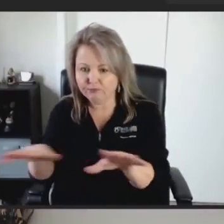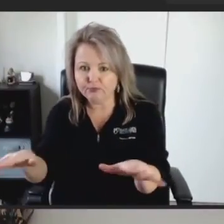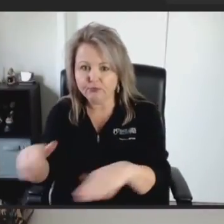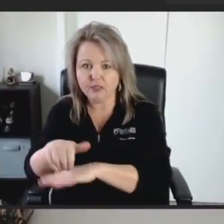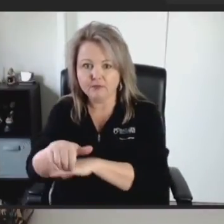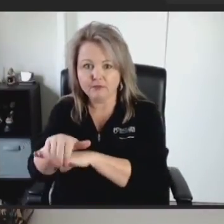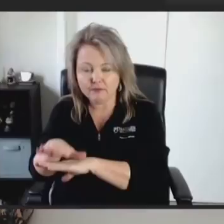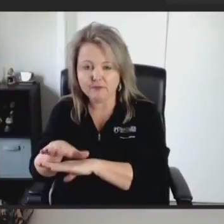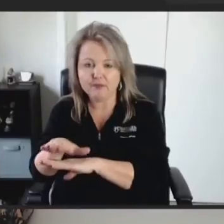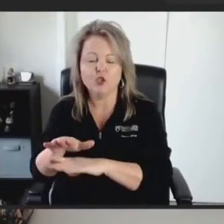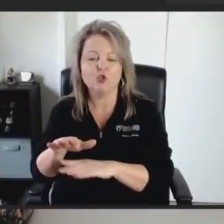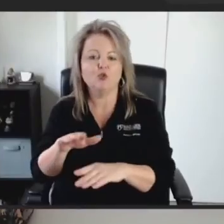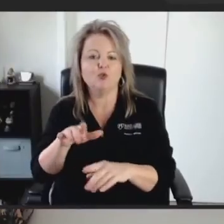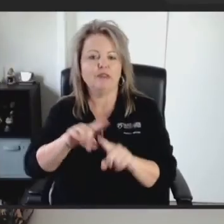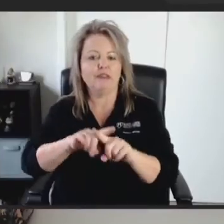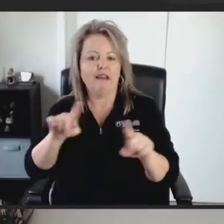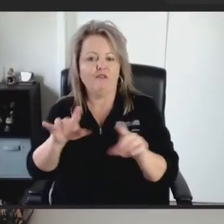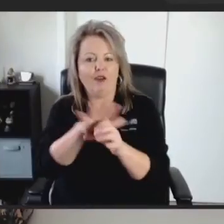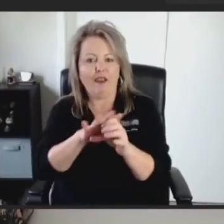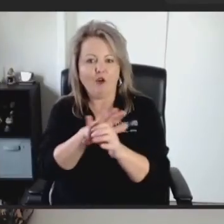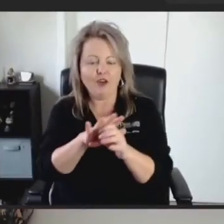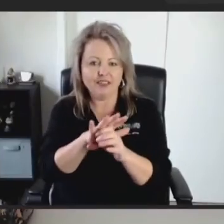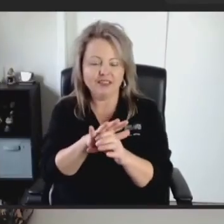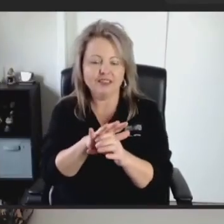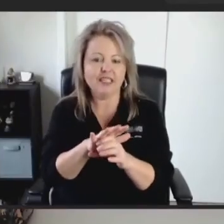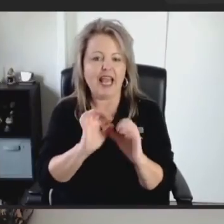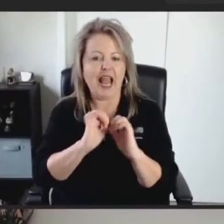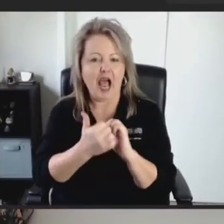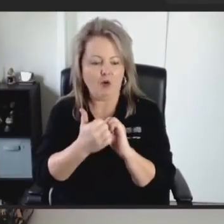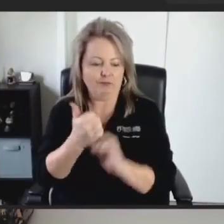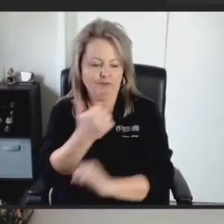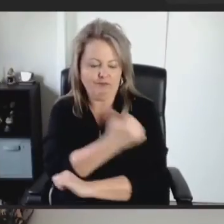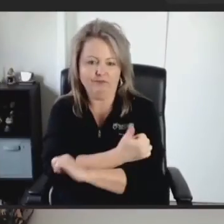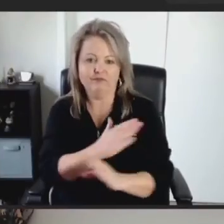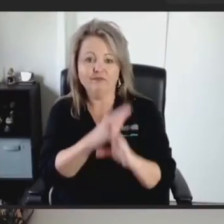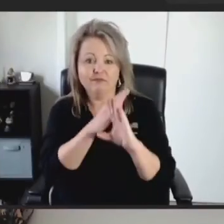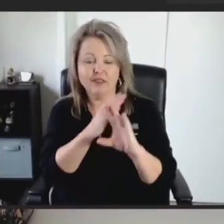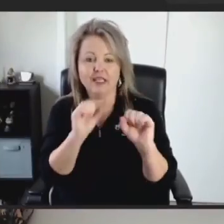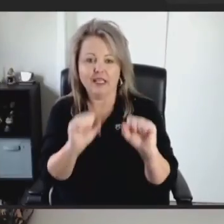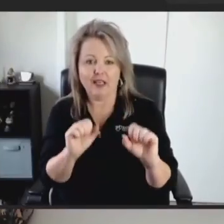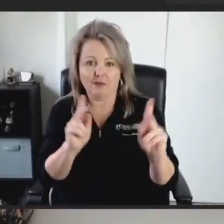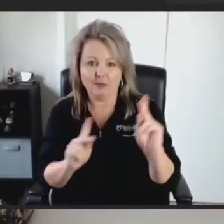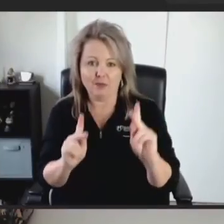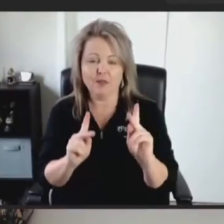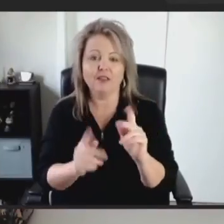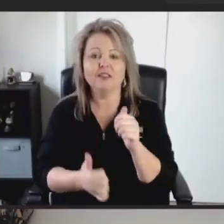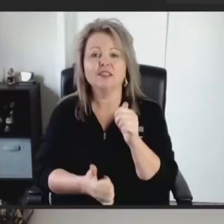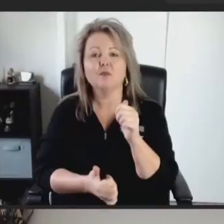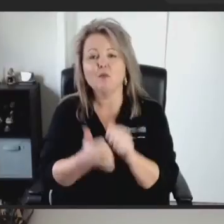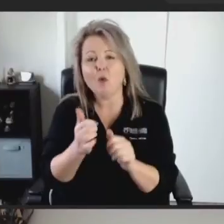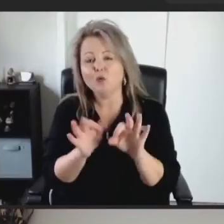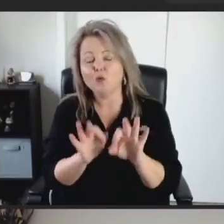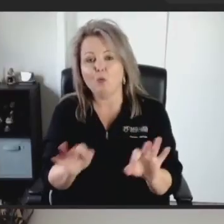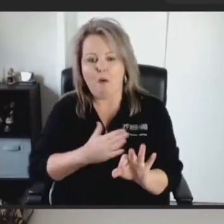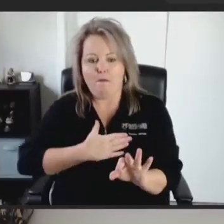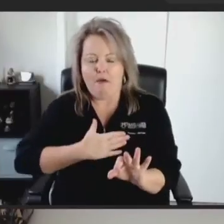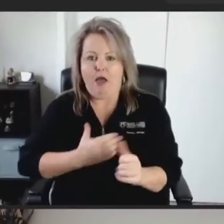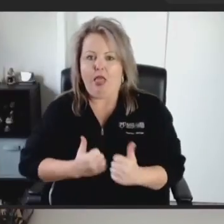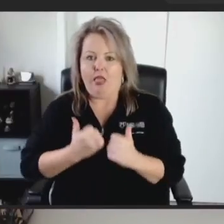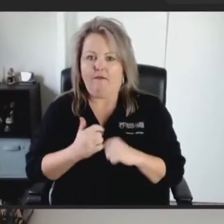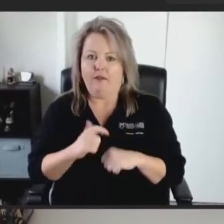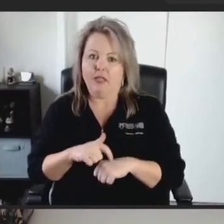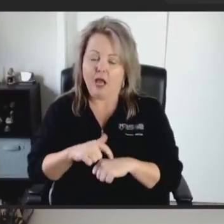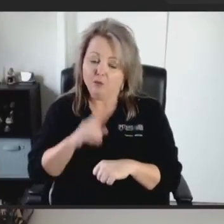so that we can ultimately get people vaccinated. It's also the most important one of my lifetime